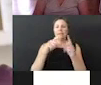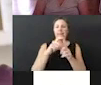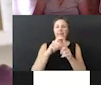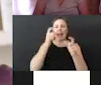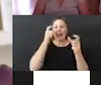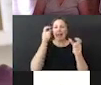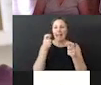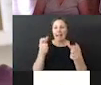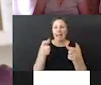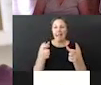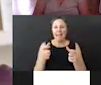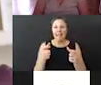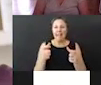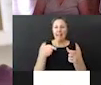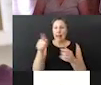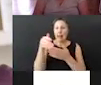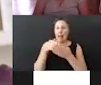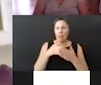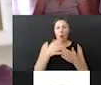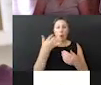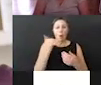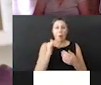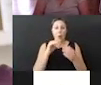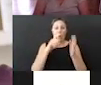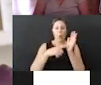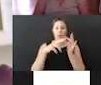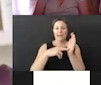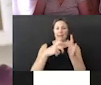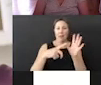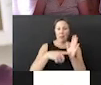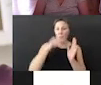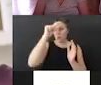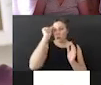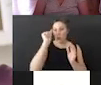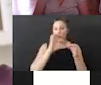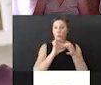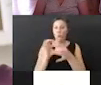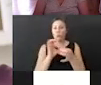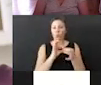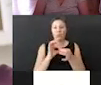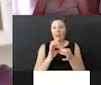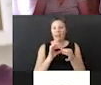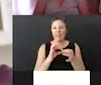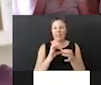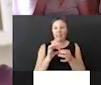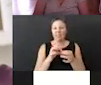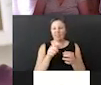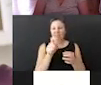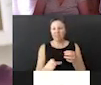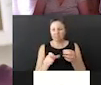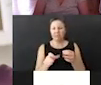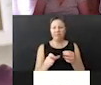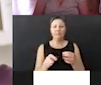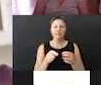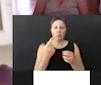navigator, but we've also used clinical nurse coordinators who are connected to different specialty areas. And